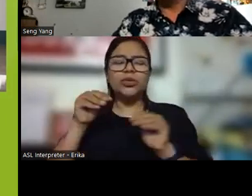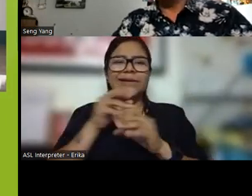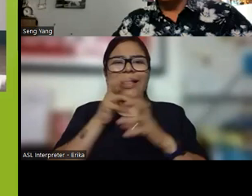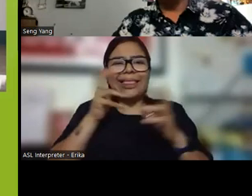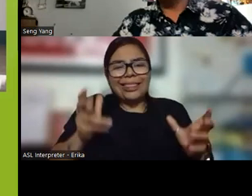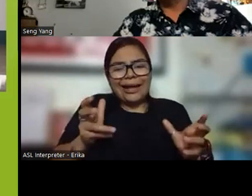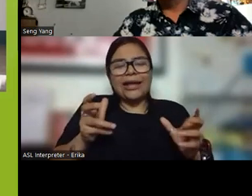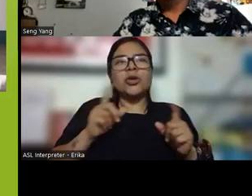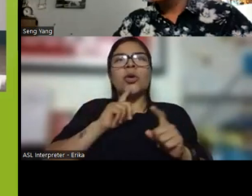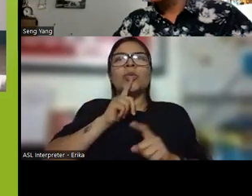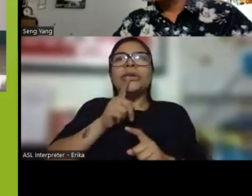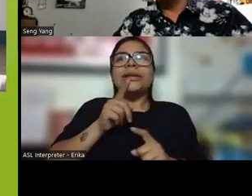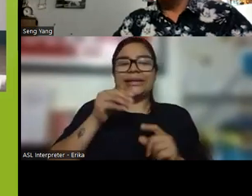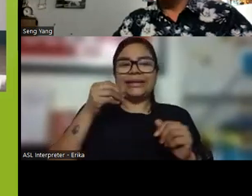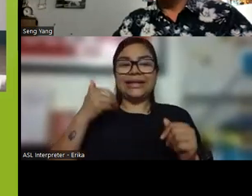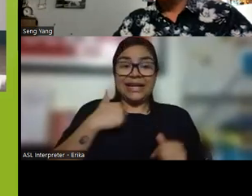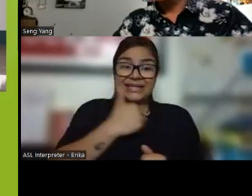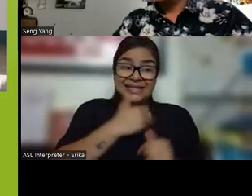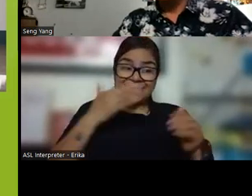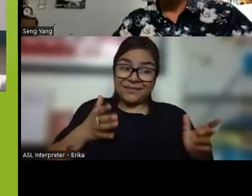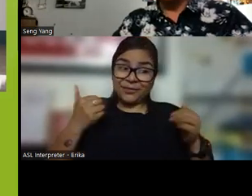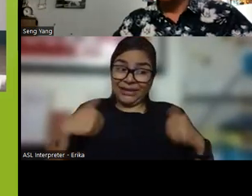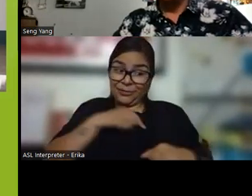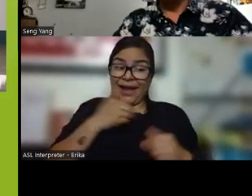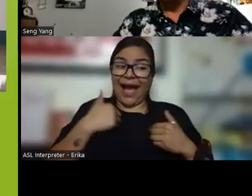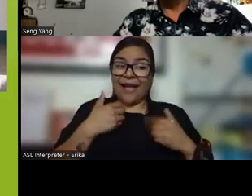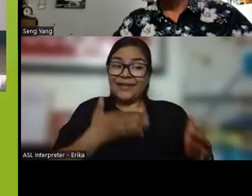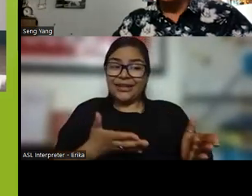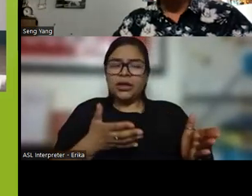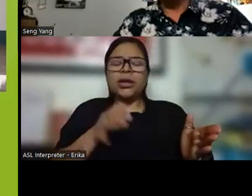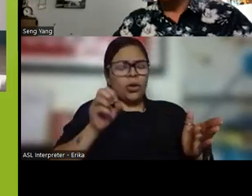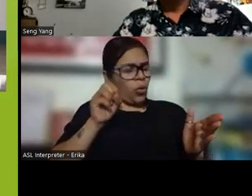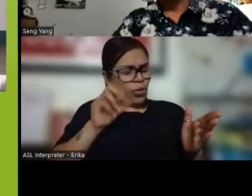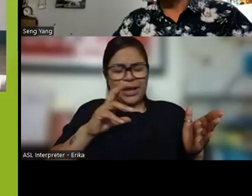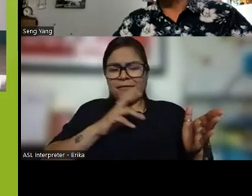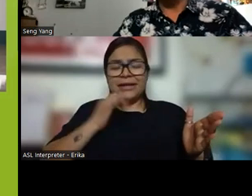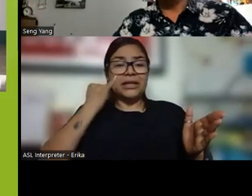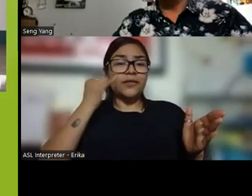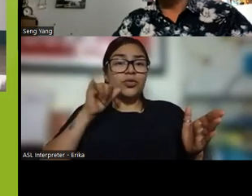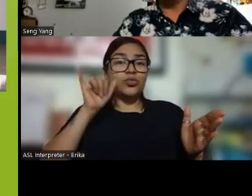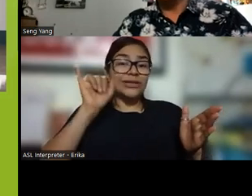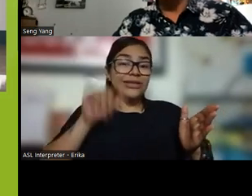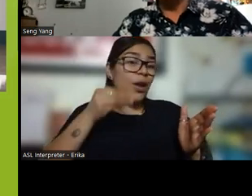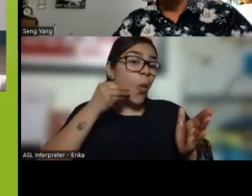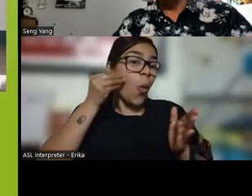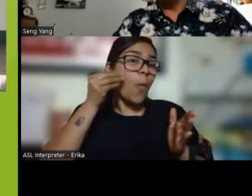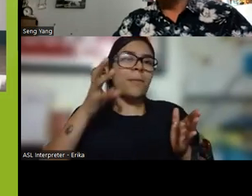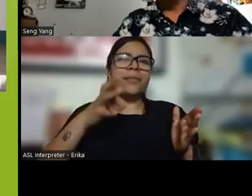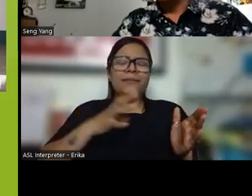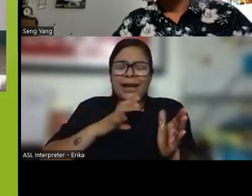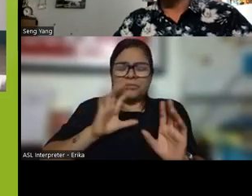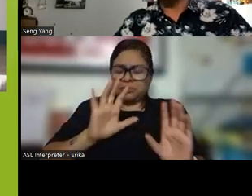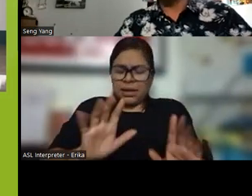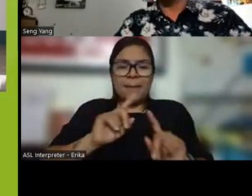share. The staff is really teach them. Even though you stay home, you will be able to exercise. Don't just stay there. You have